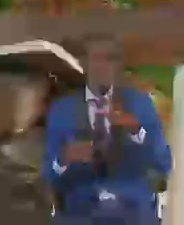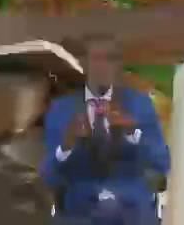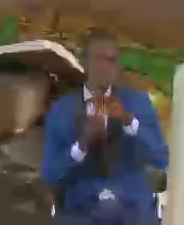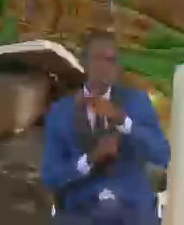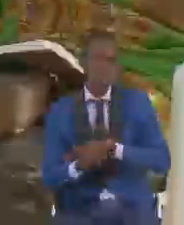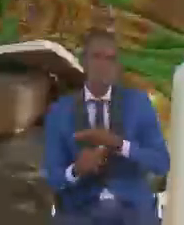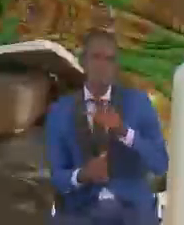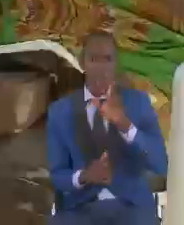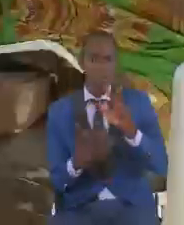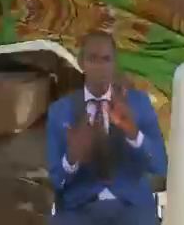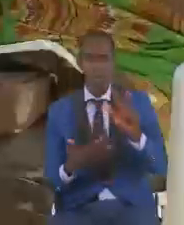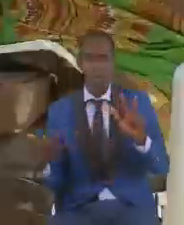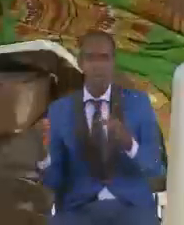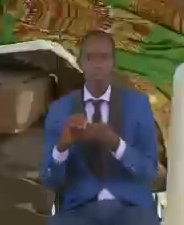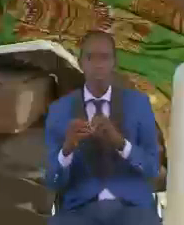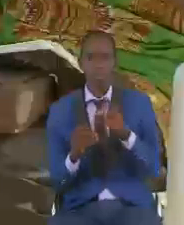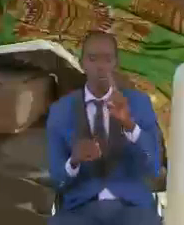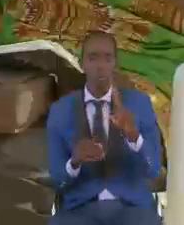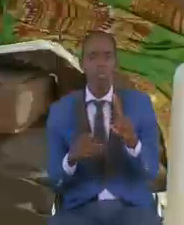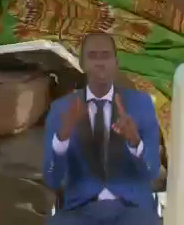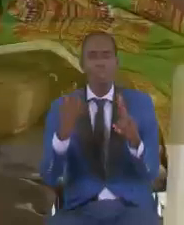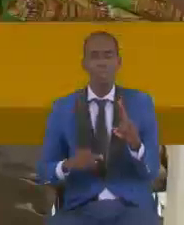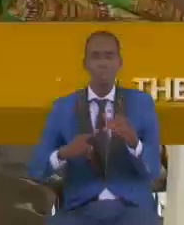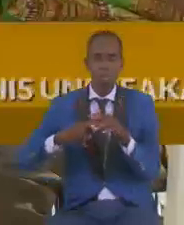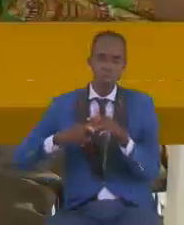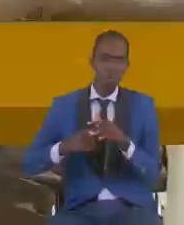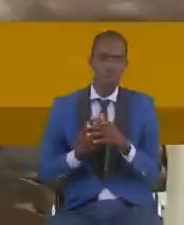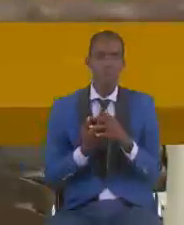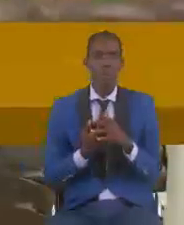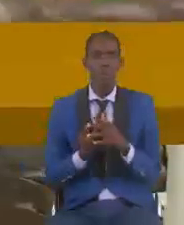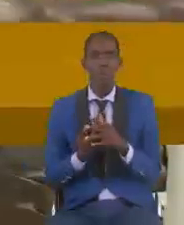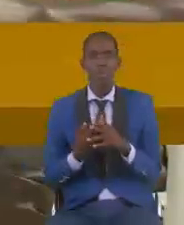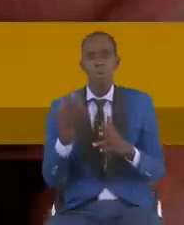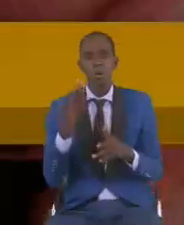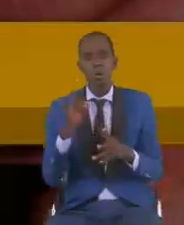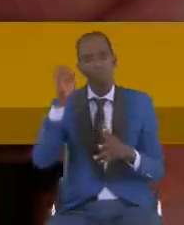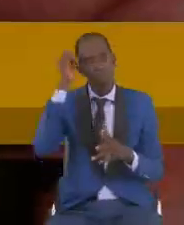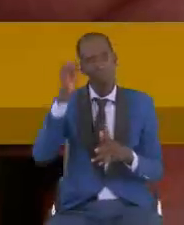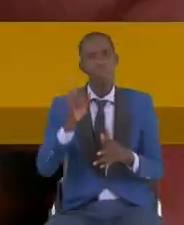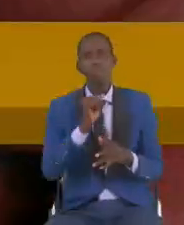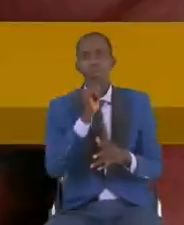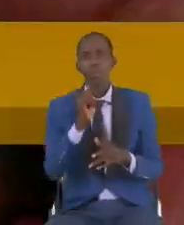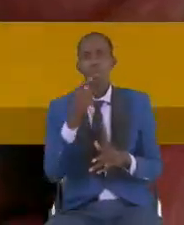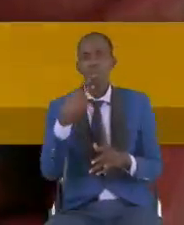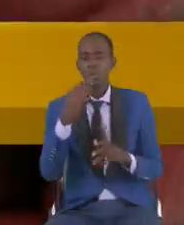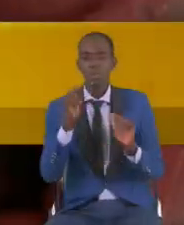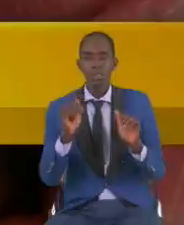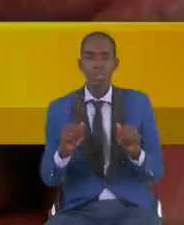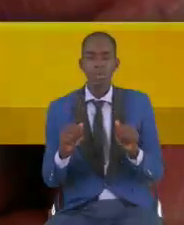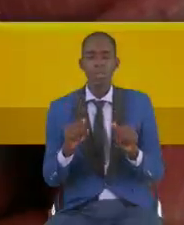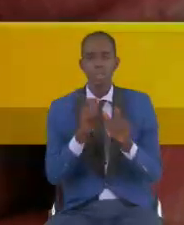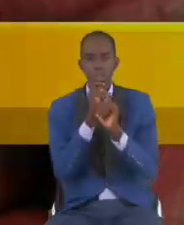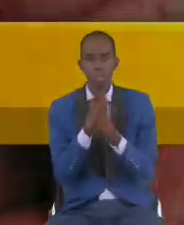the source of his unspeakable gift. The source of his unspeakable gift. Number